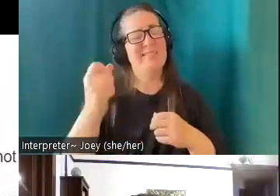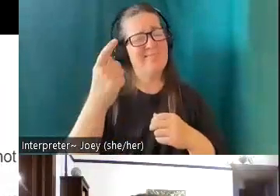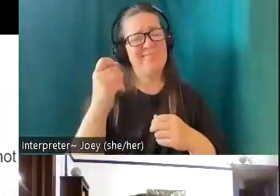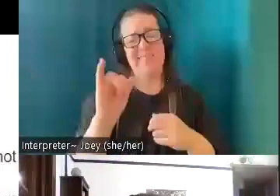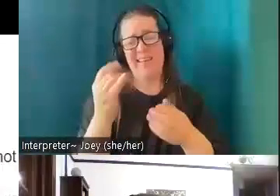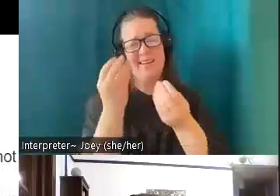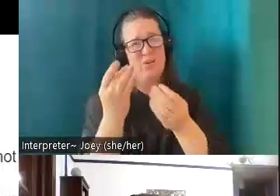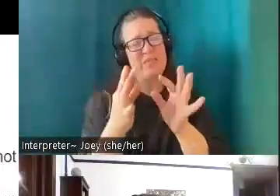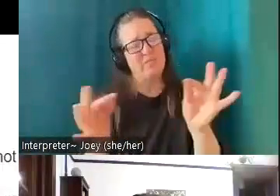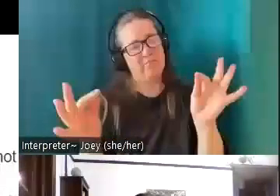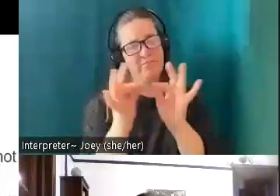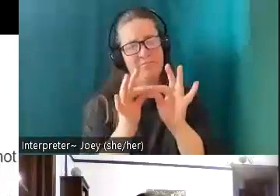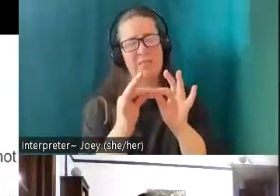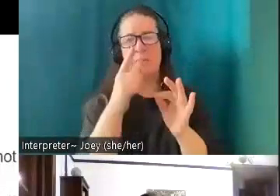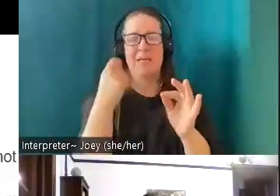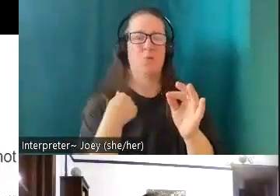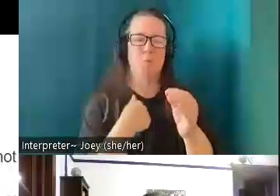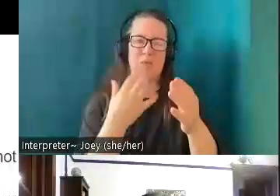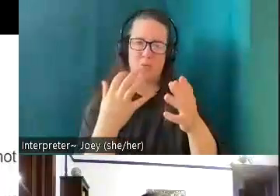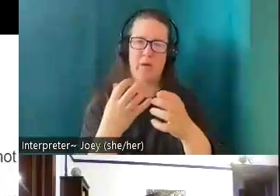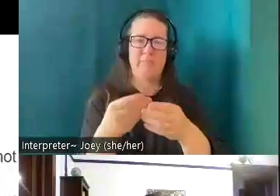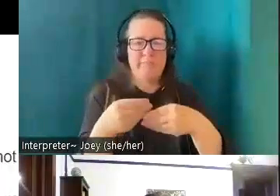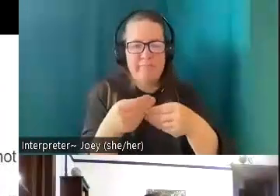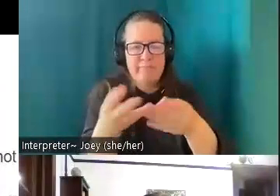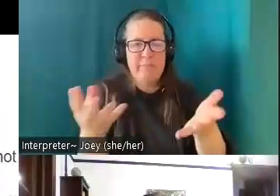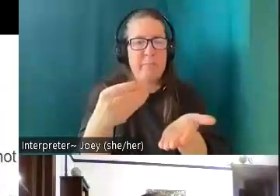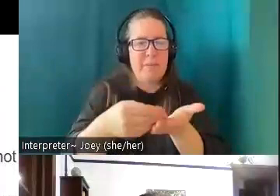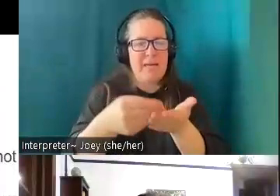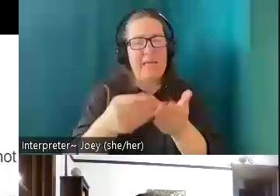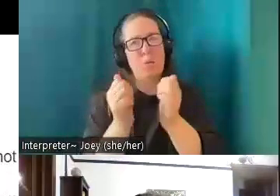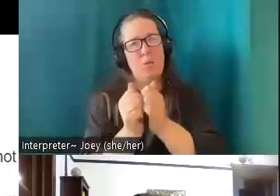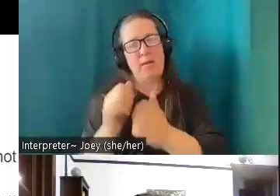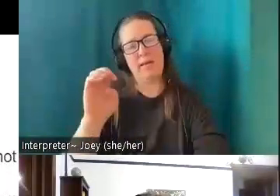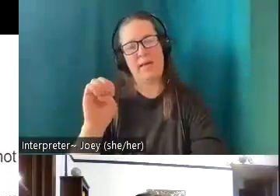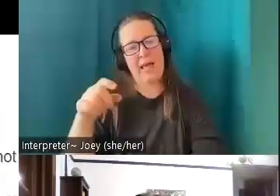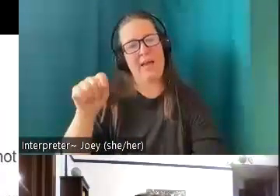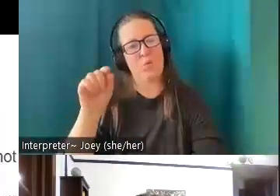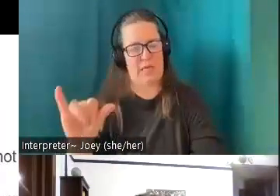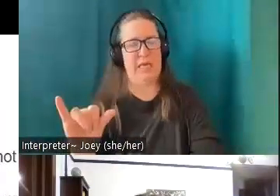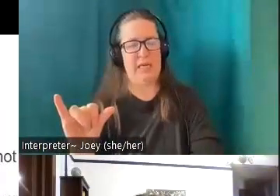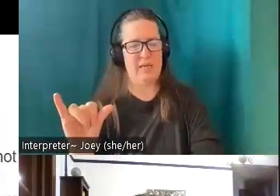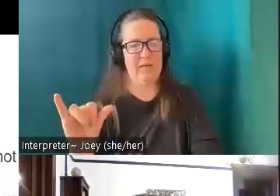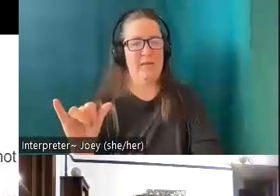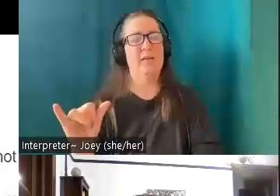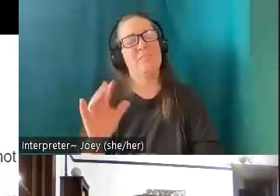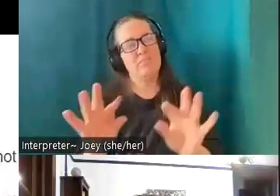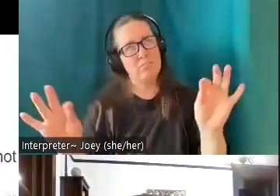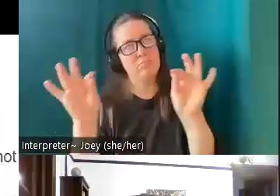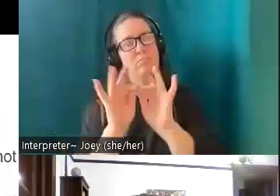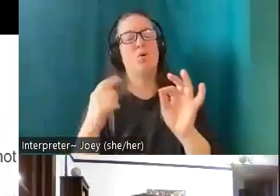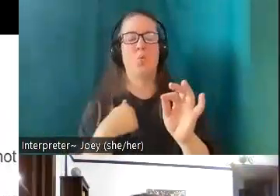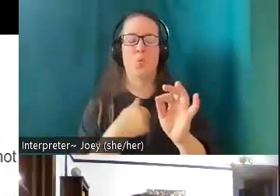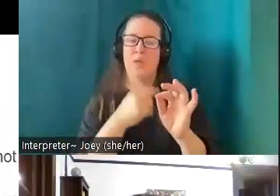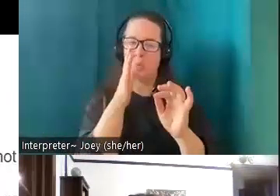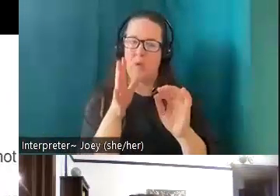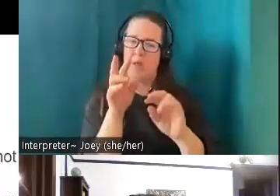distributed equitably. So if you have this data, please enter it. It is very critical, and we will be looking at this when we're looking at